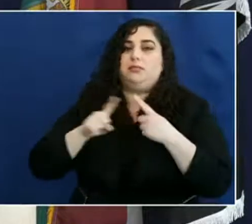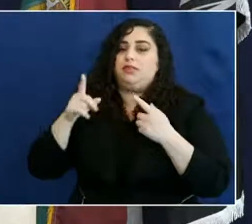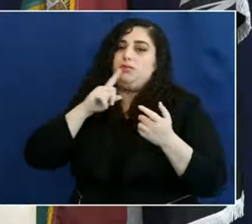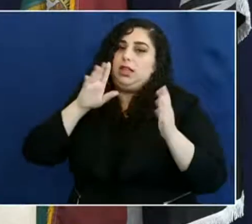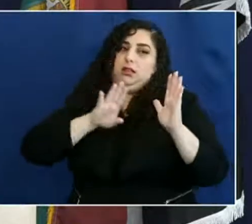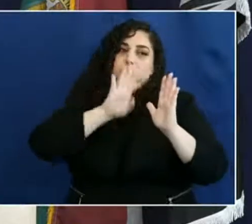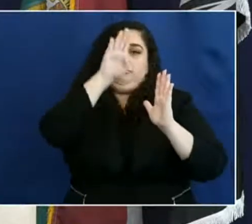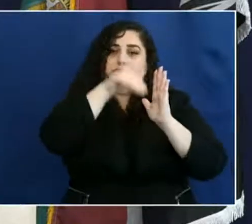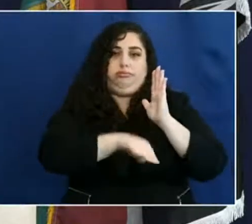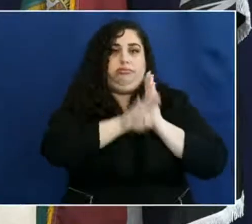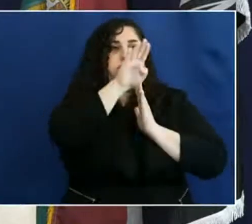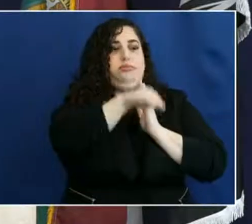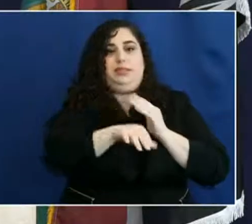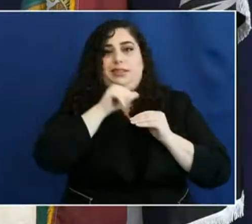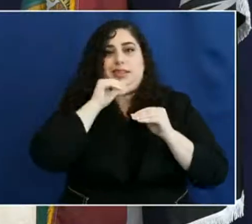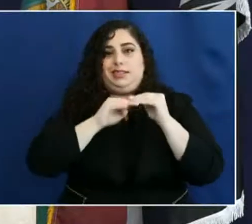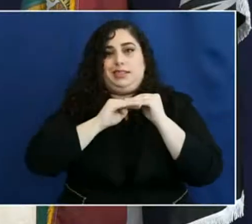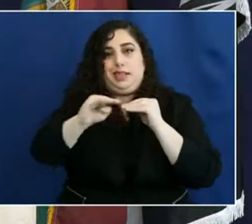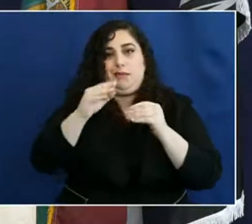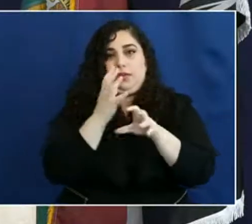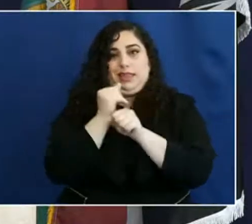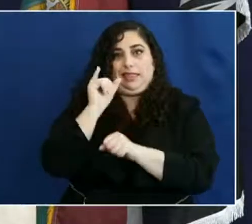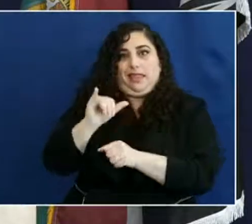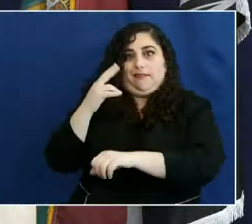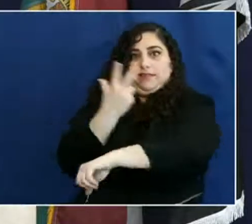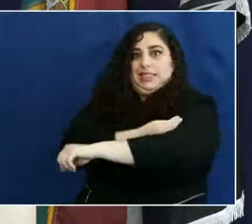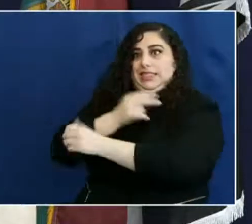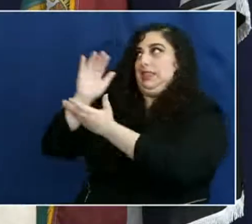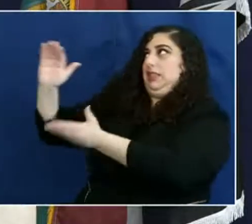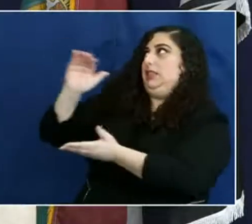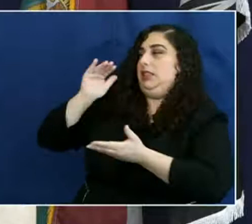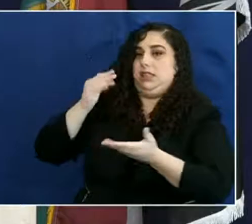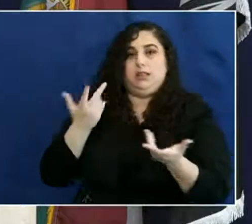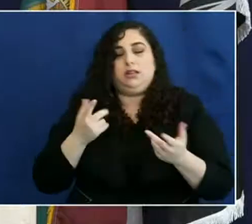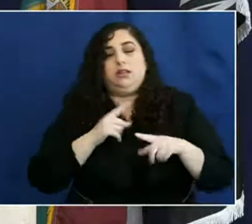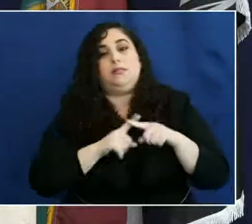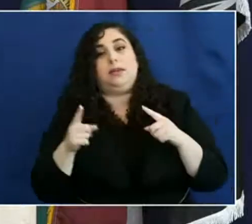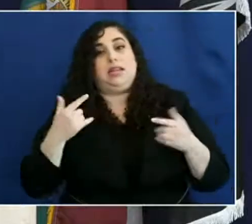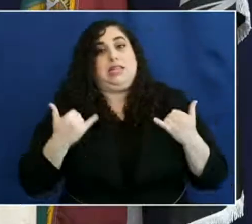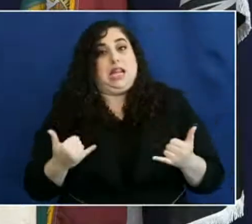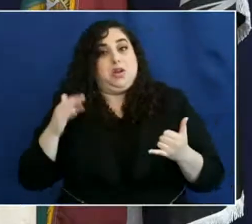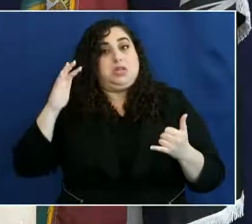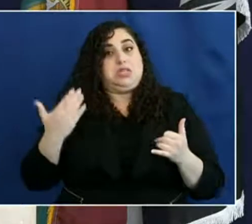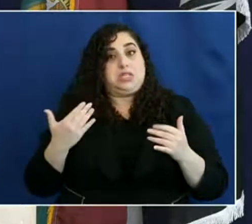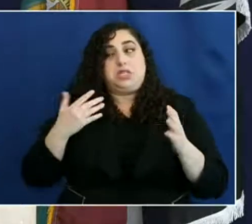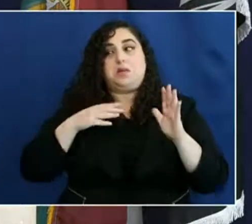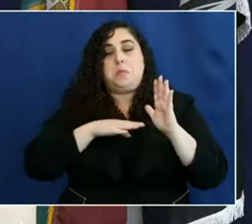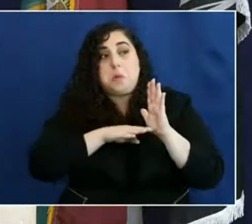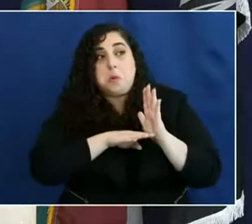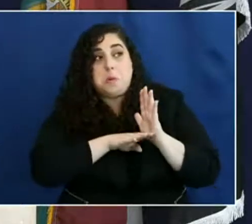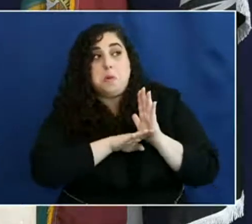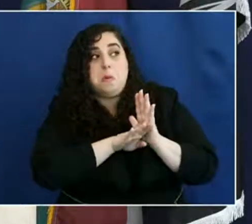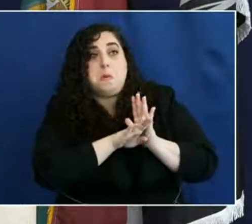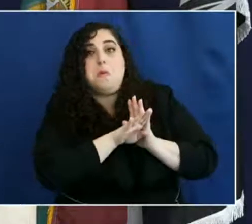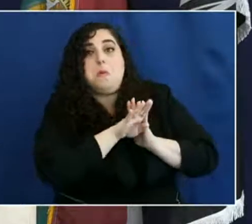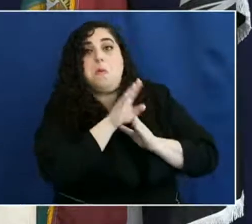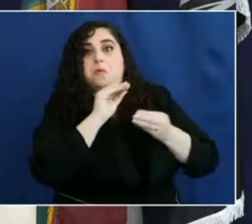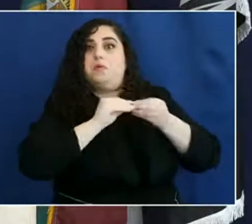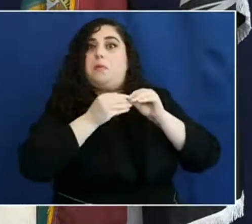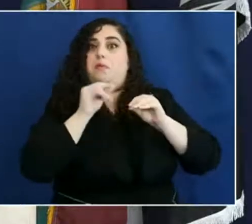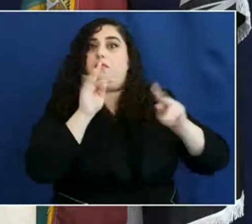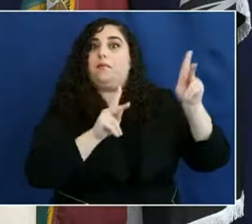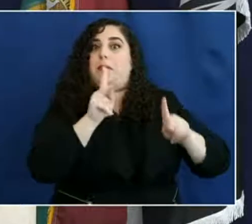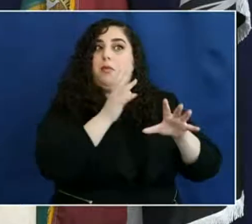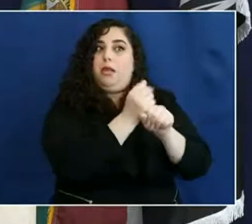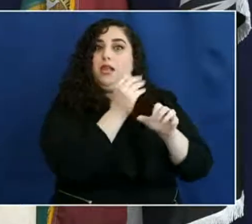we're getting. That seems to have stabilized, and we're generally headed in a flat or upward trajectory. And so I think that is